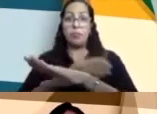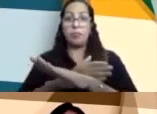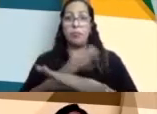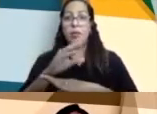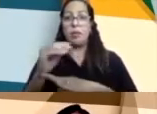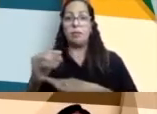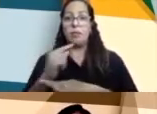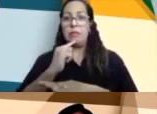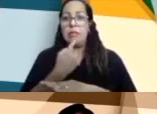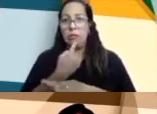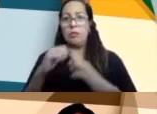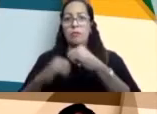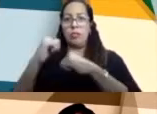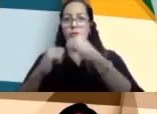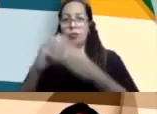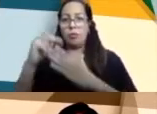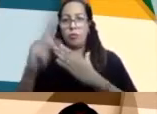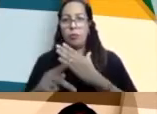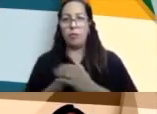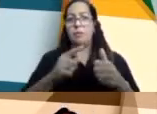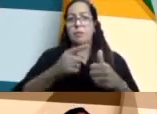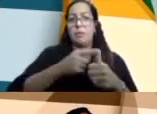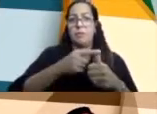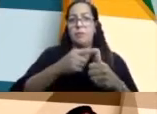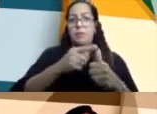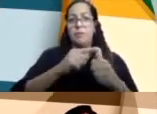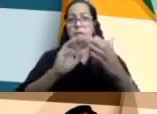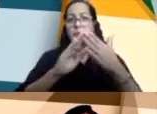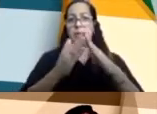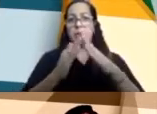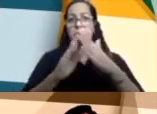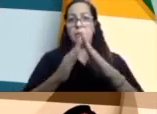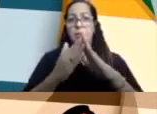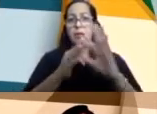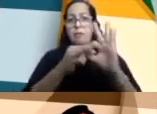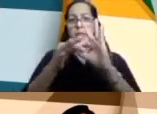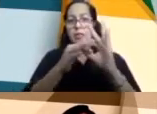resilience. Starting with community resilience centers, this program will